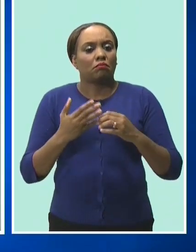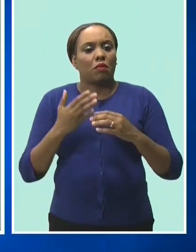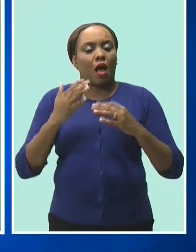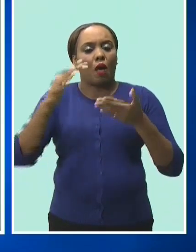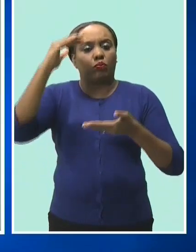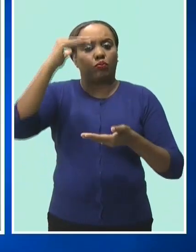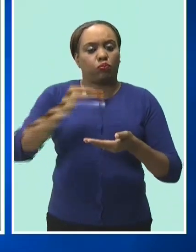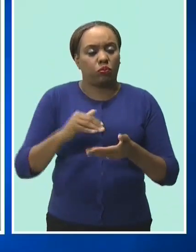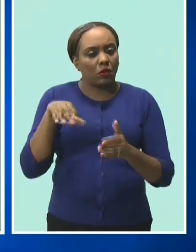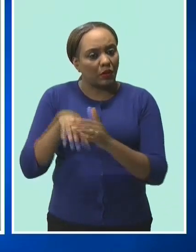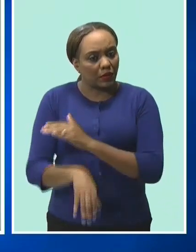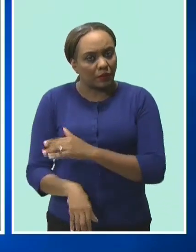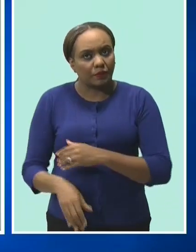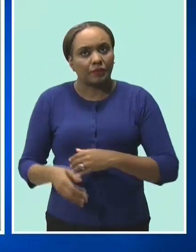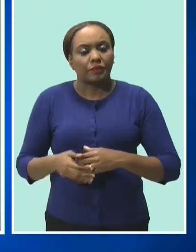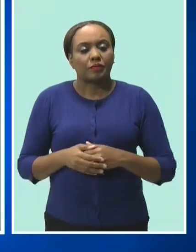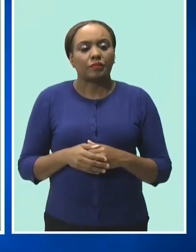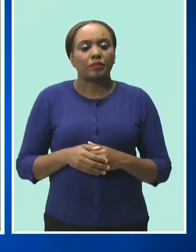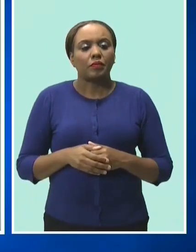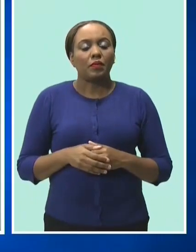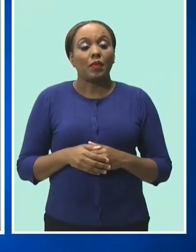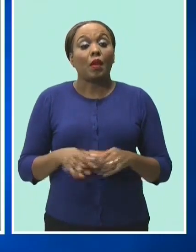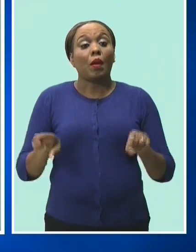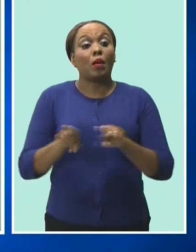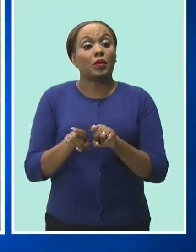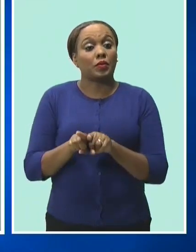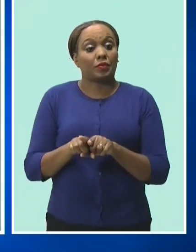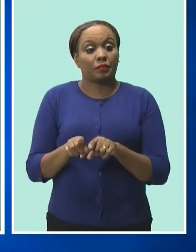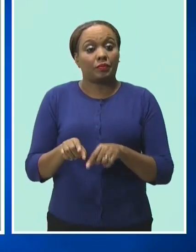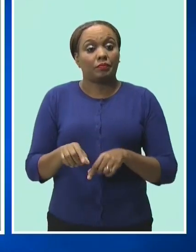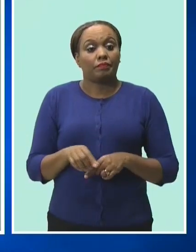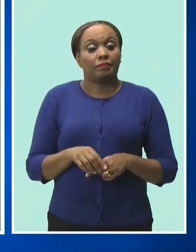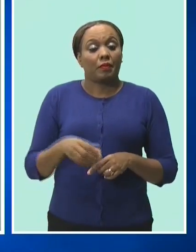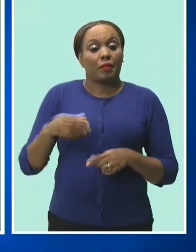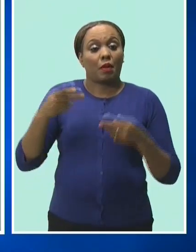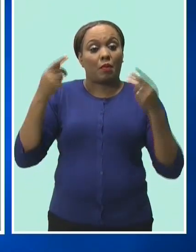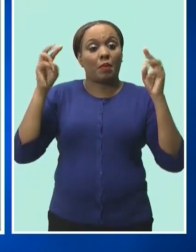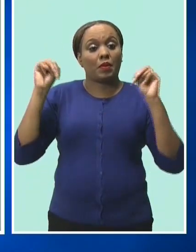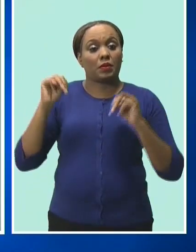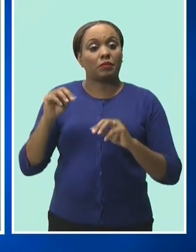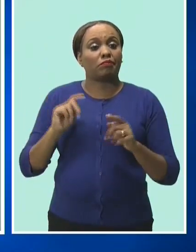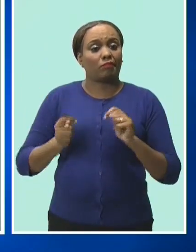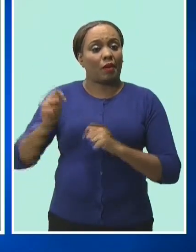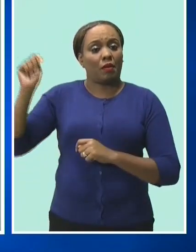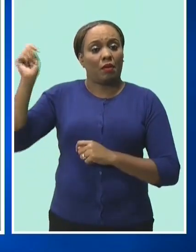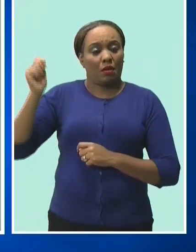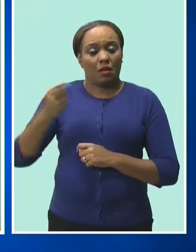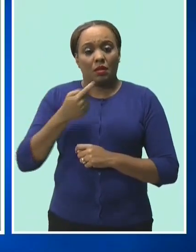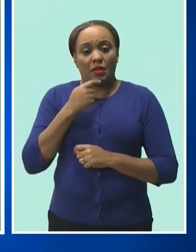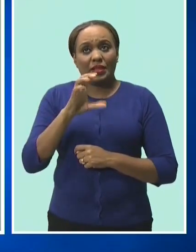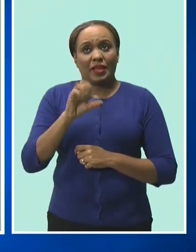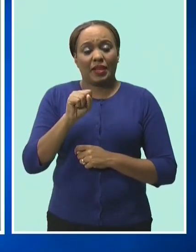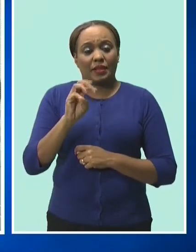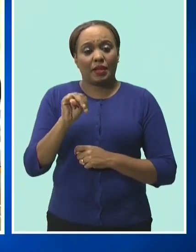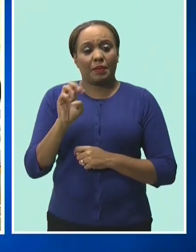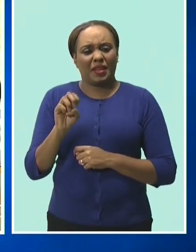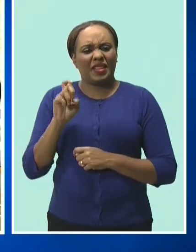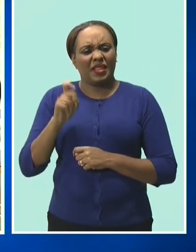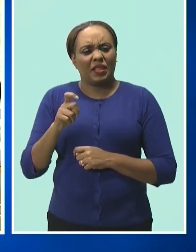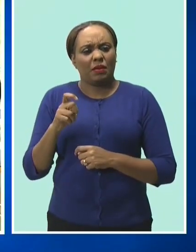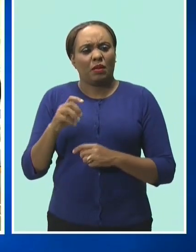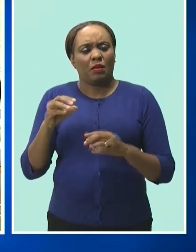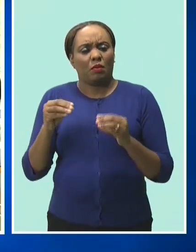And Lisa, Dr. Rowley also said steps will be taken to speed up the implementation of the CSME. We want